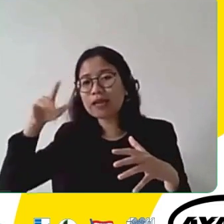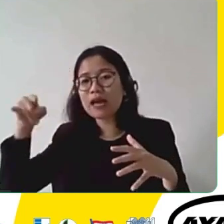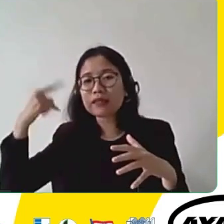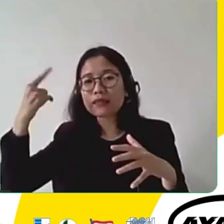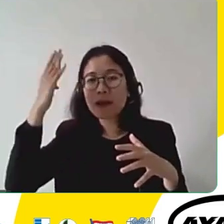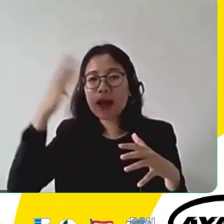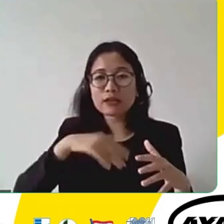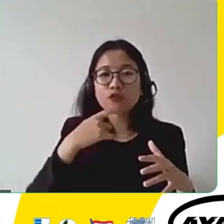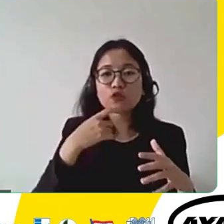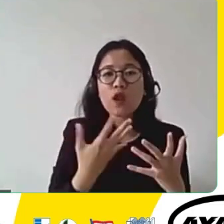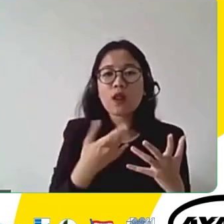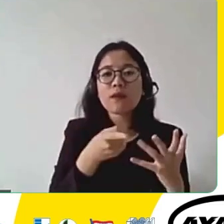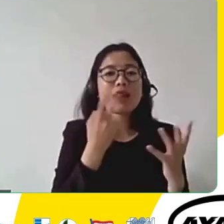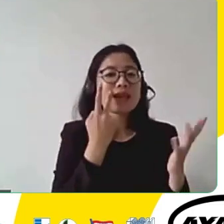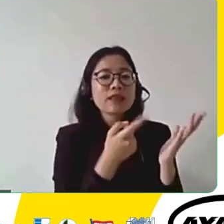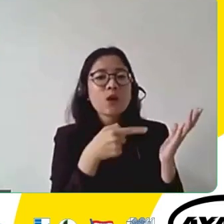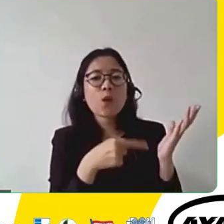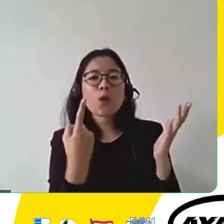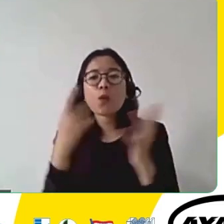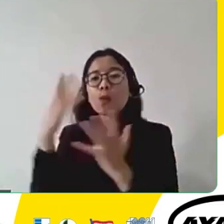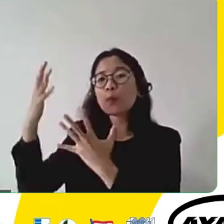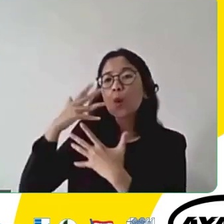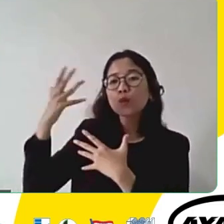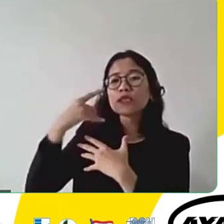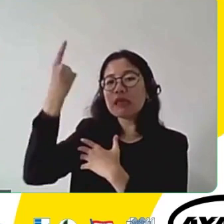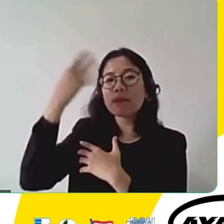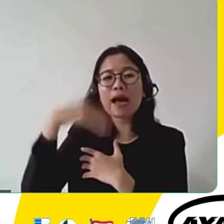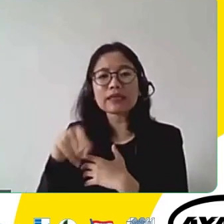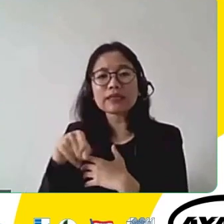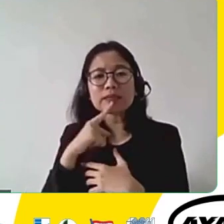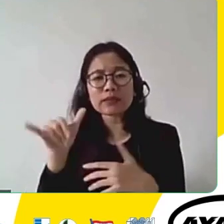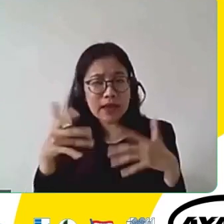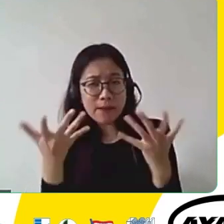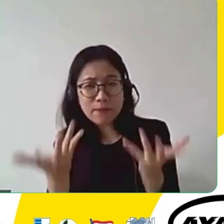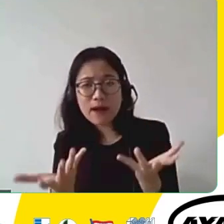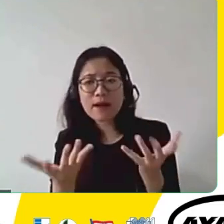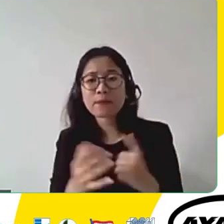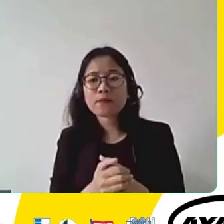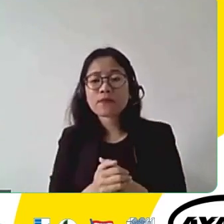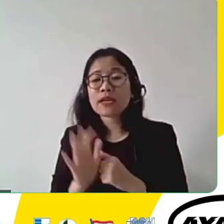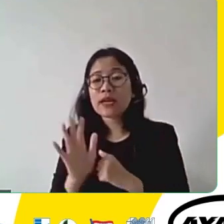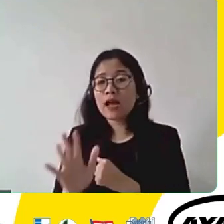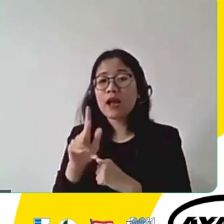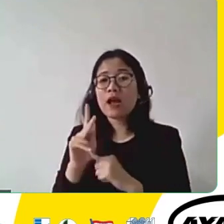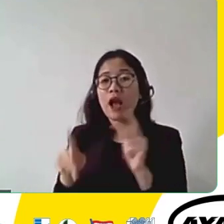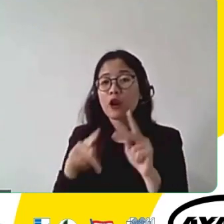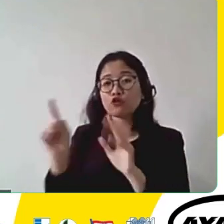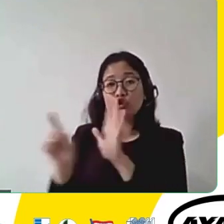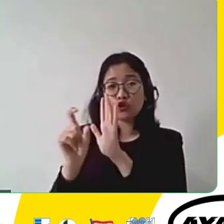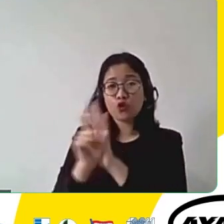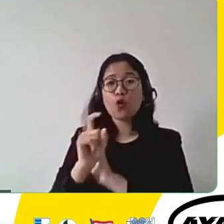151. It's equal with the red color, unhealthy,